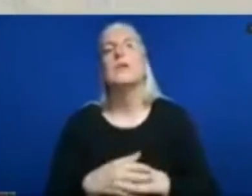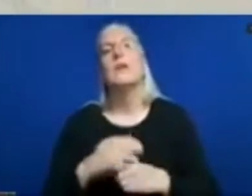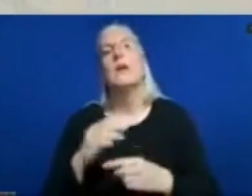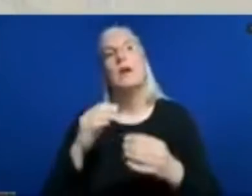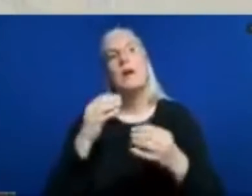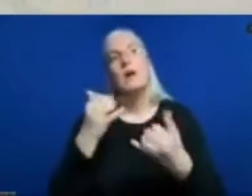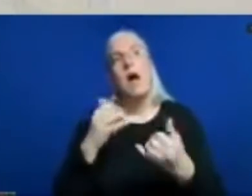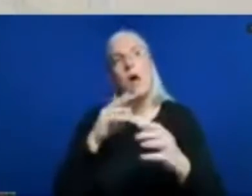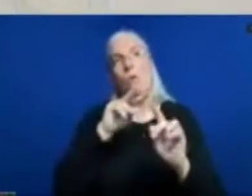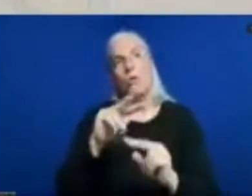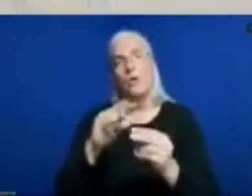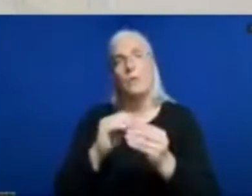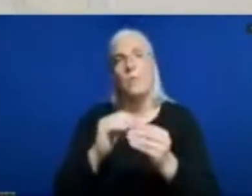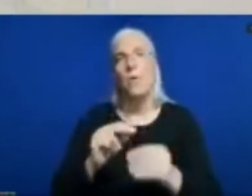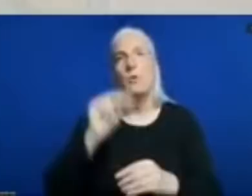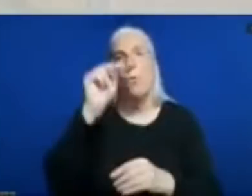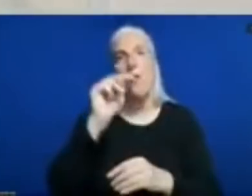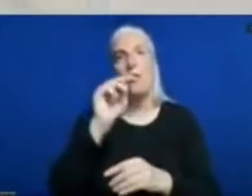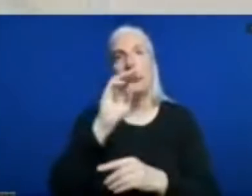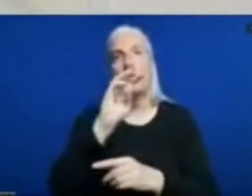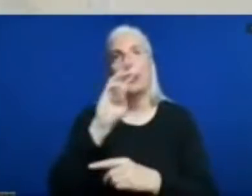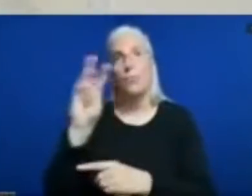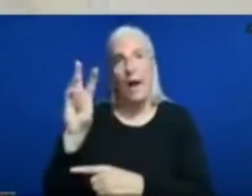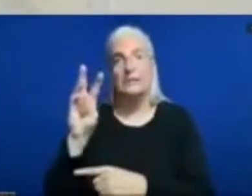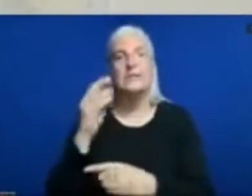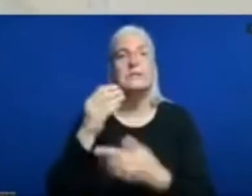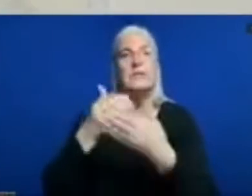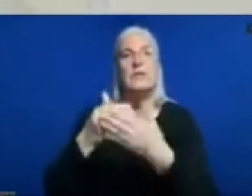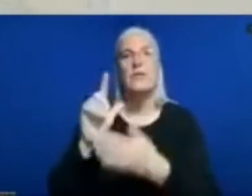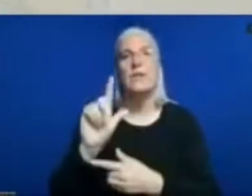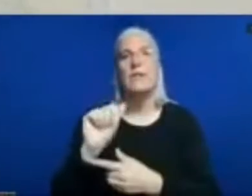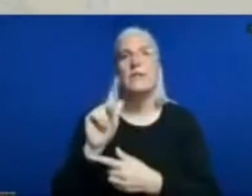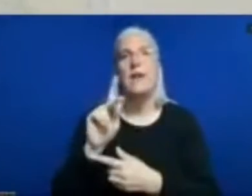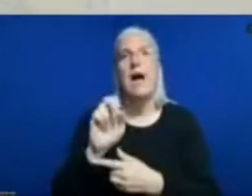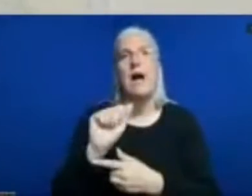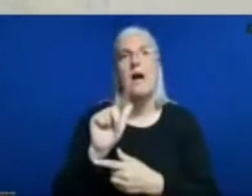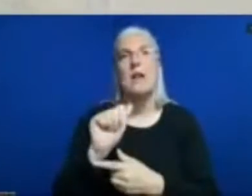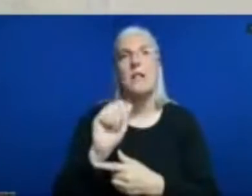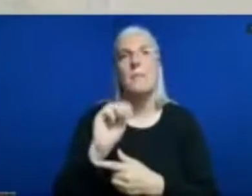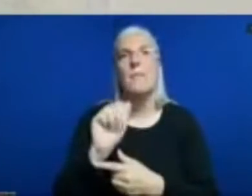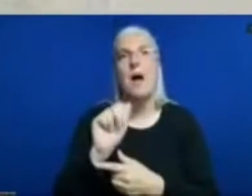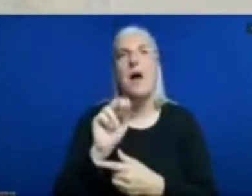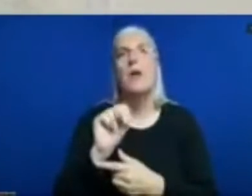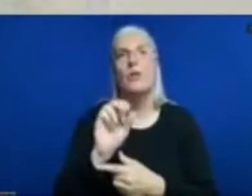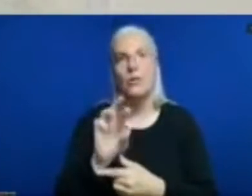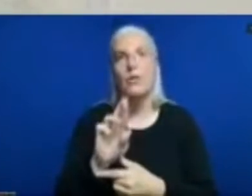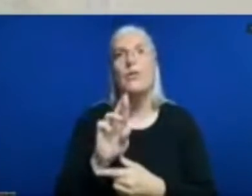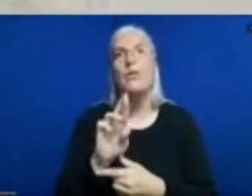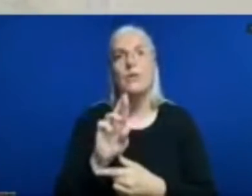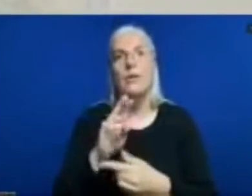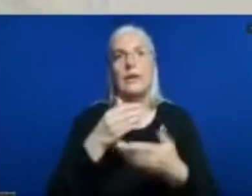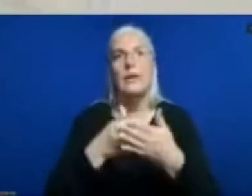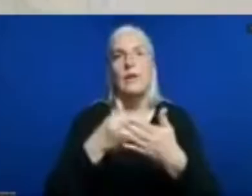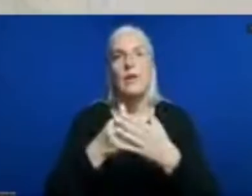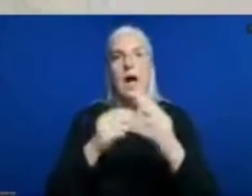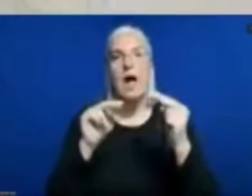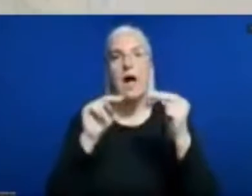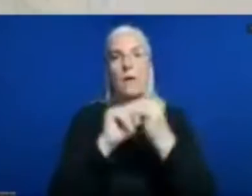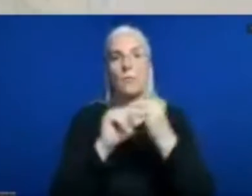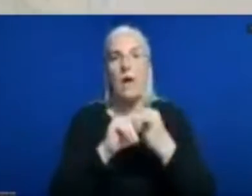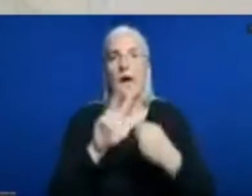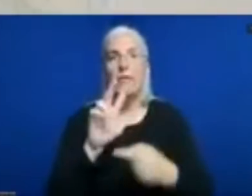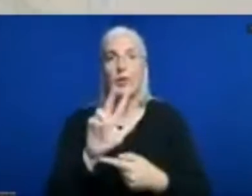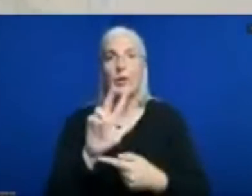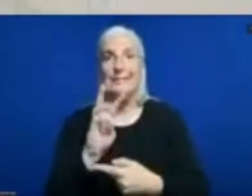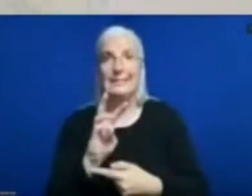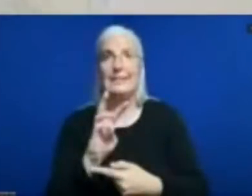along the Highway 36 corridor. We're still showing some heat in there. We're still showing some activity, but again, it is well interior, with